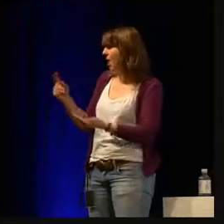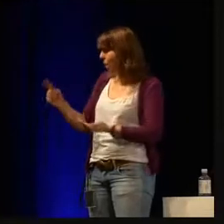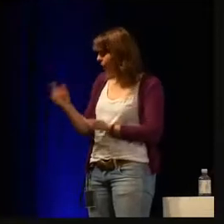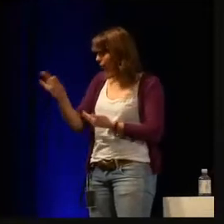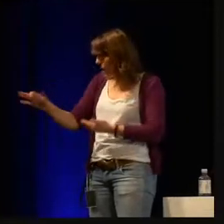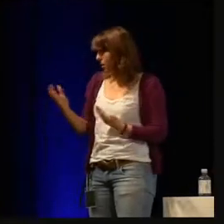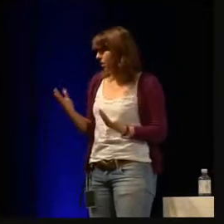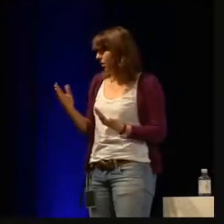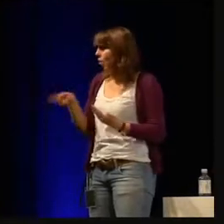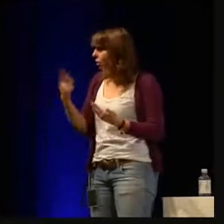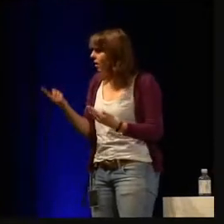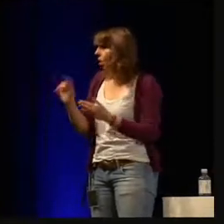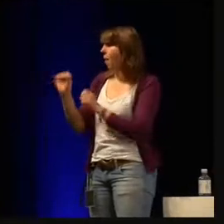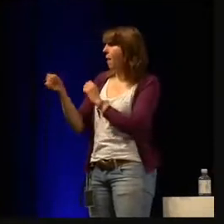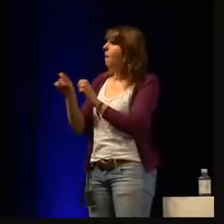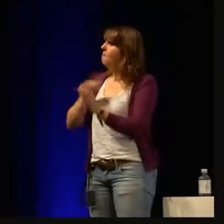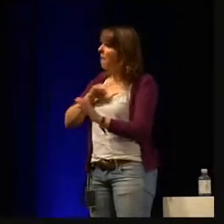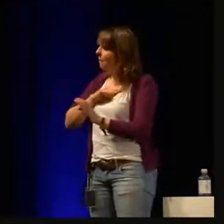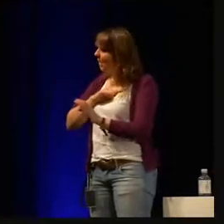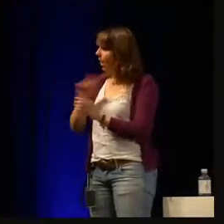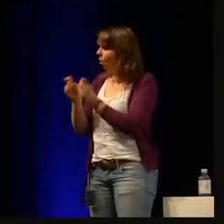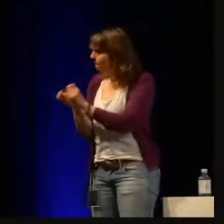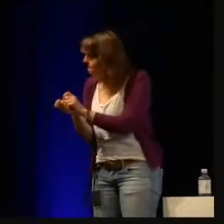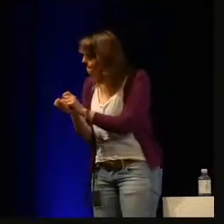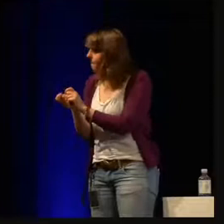being calculated with a resulting error.